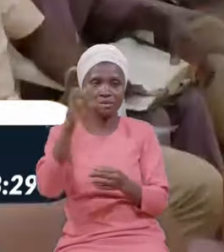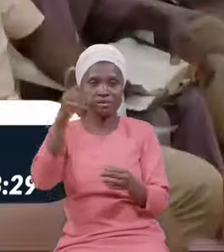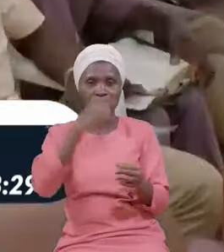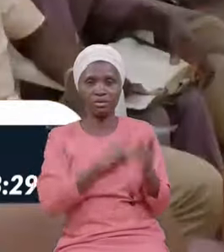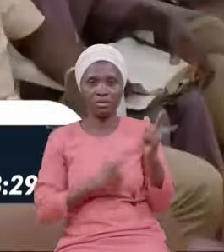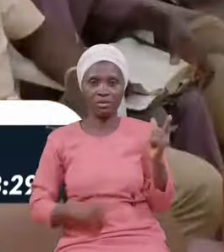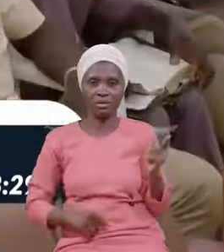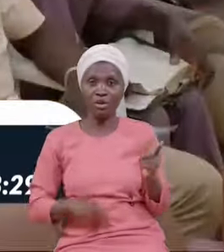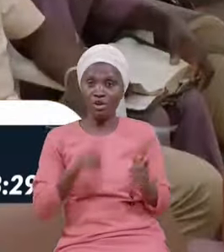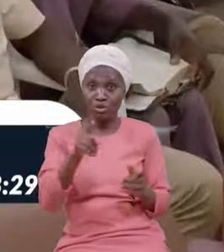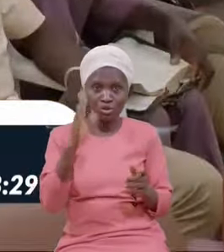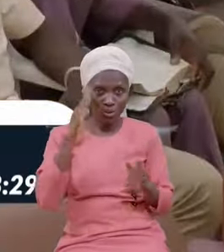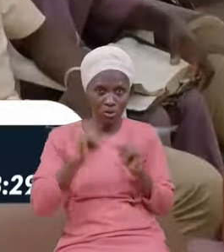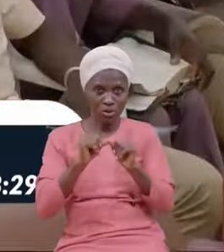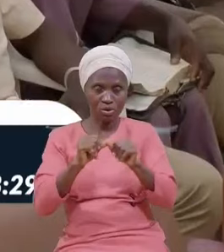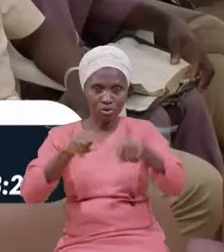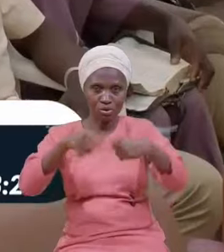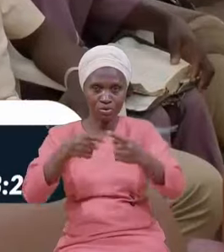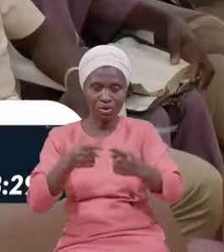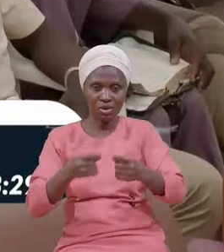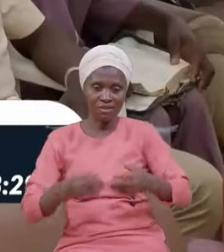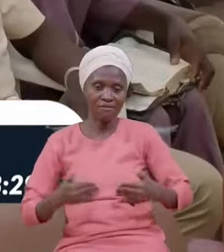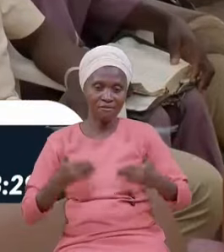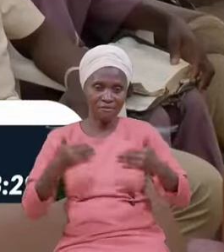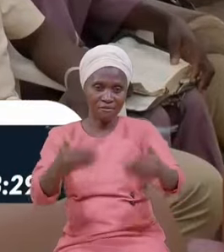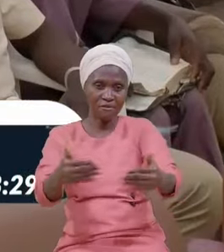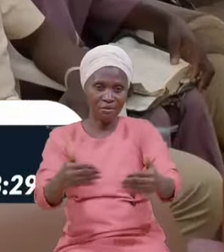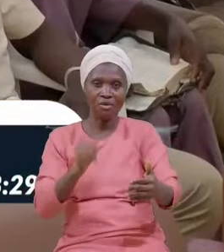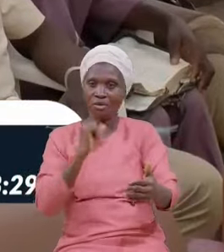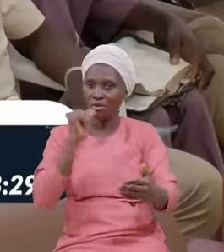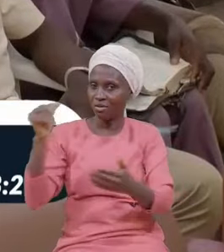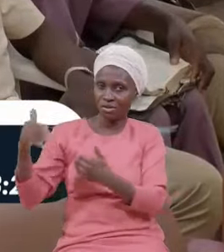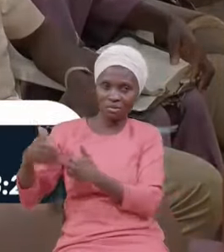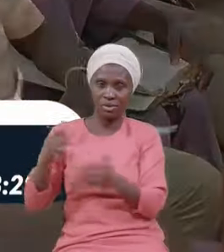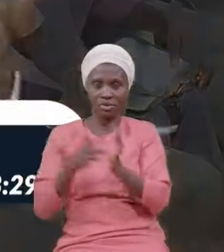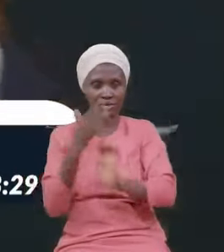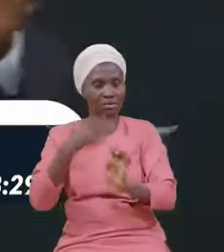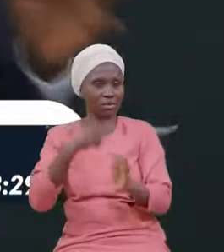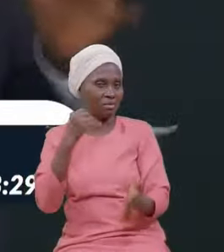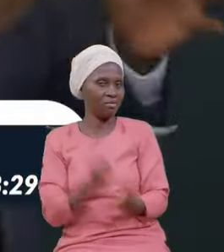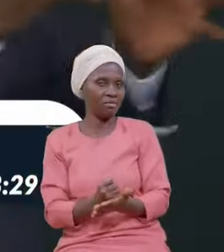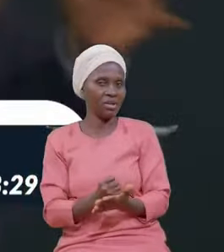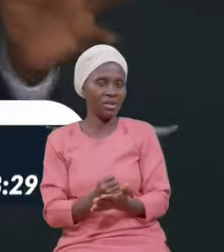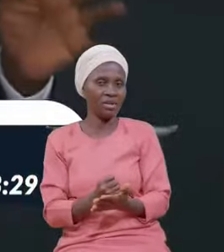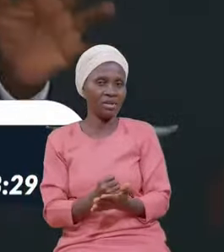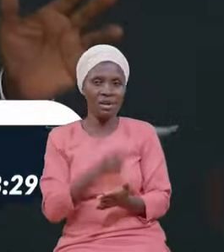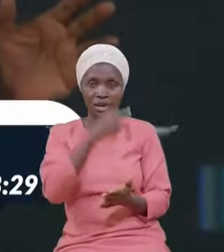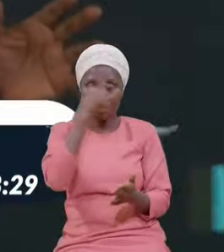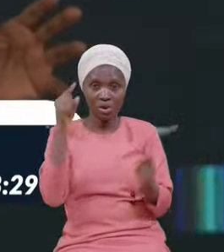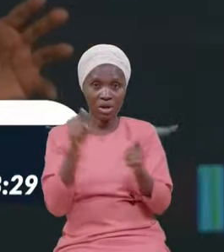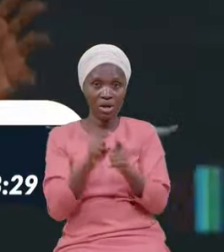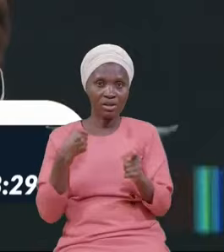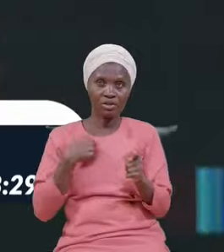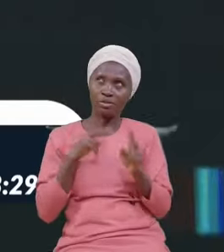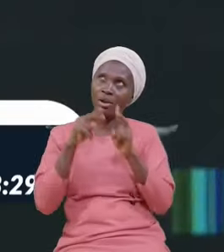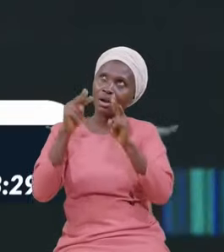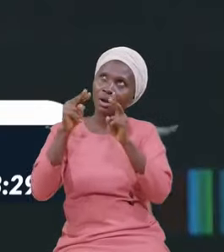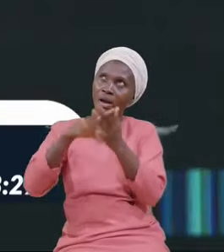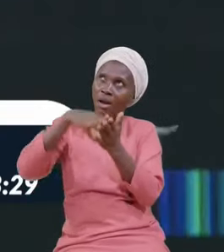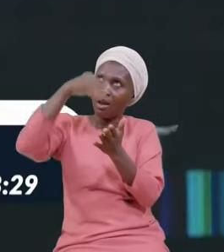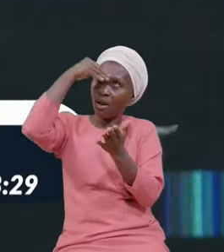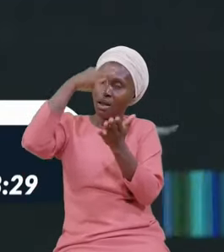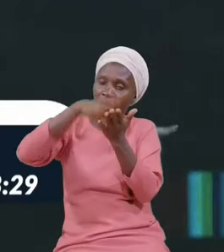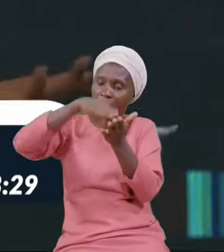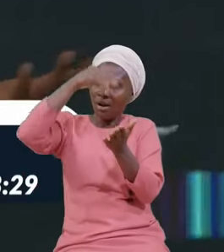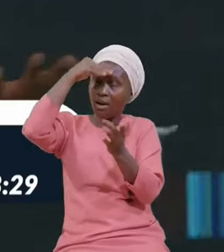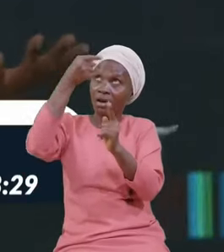backward because as we beholding as we learn of him it changes us from